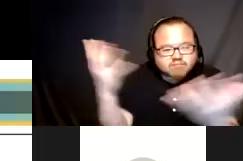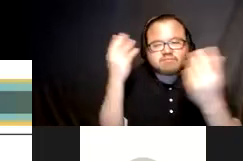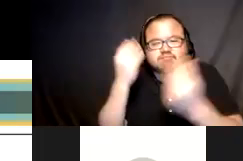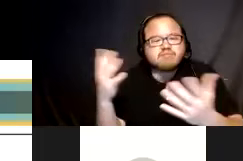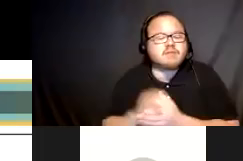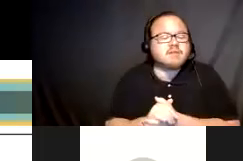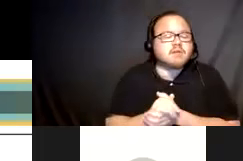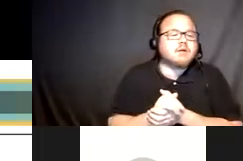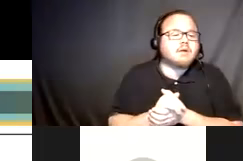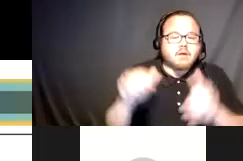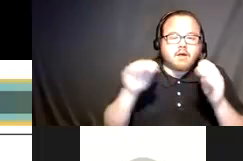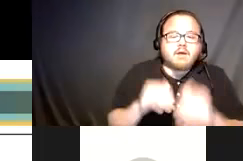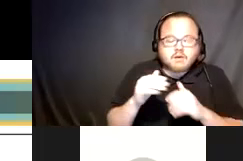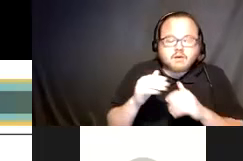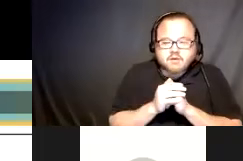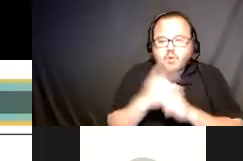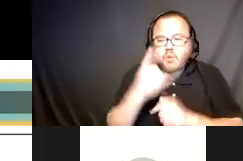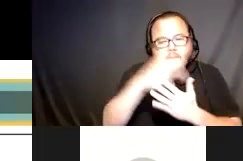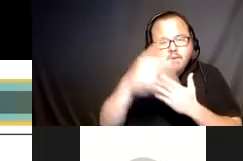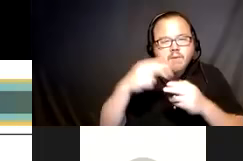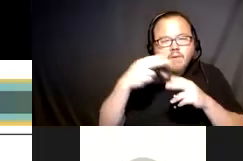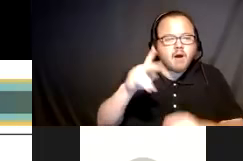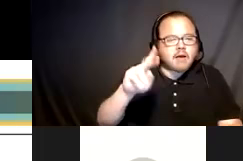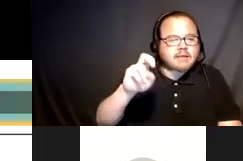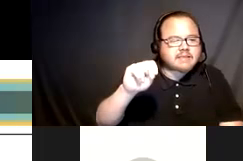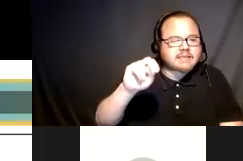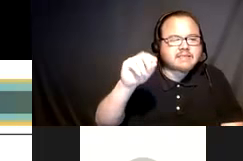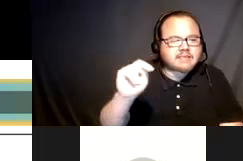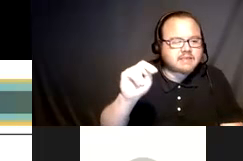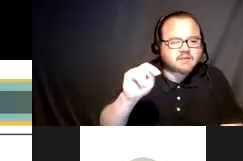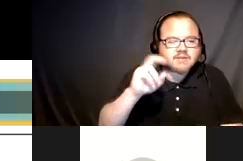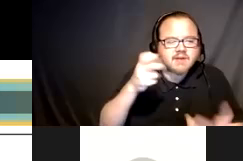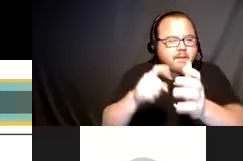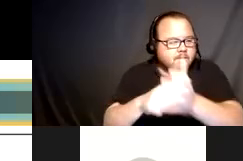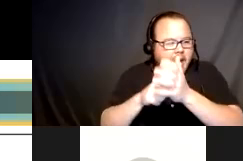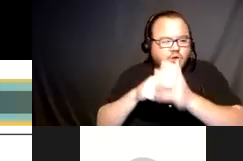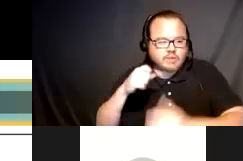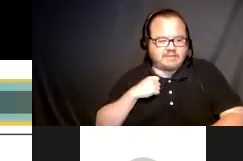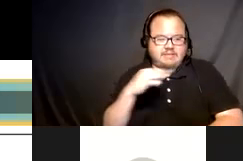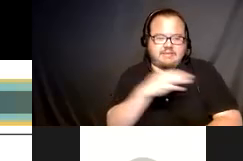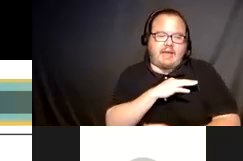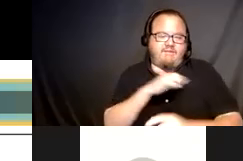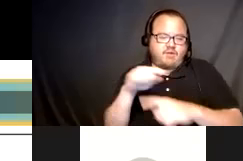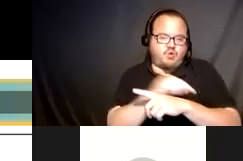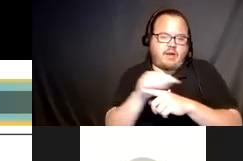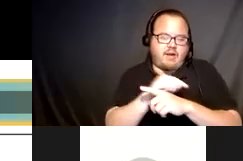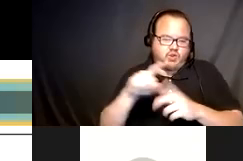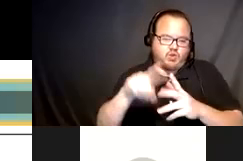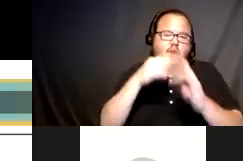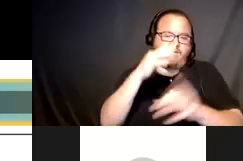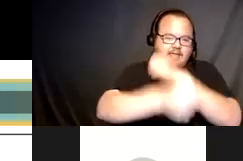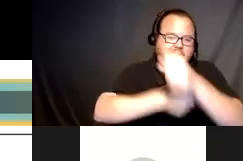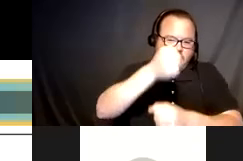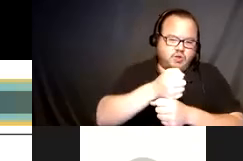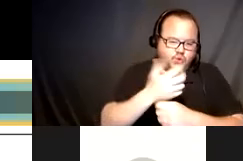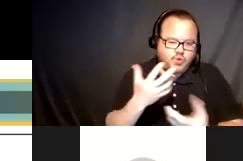have we use a program called Keenan to do some mandatory staff training at the start of each year. And so we've incorporated